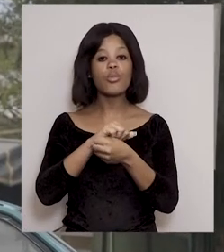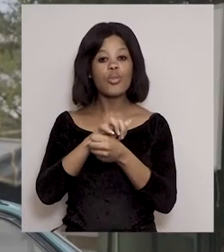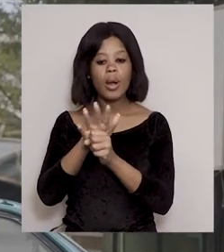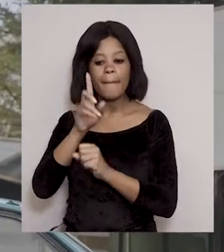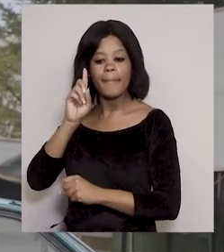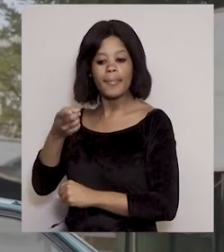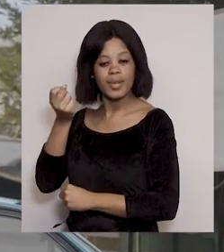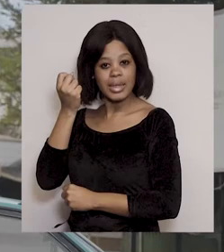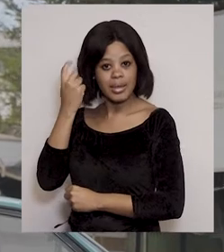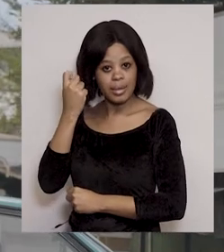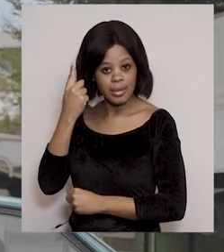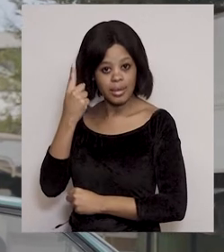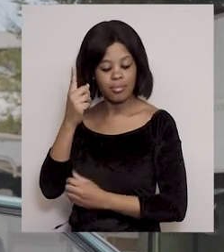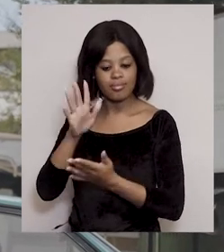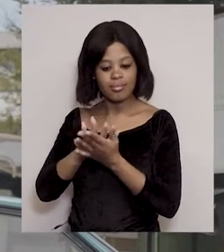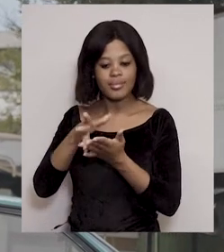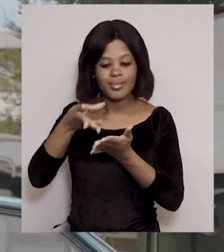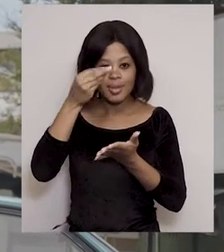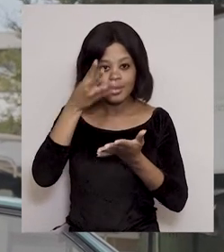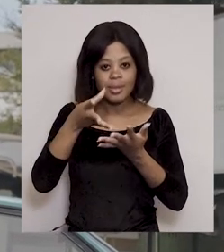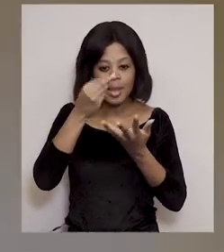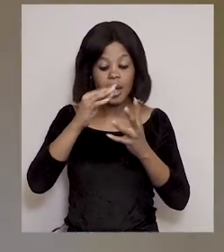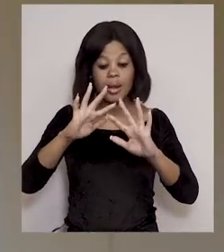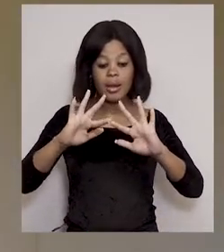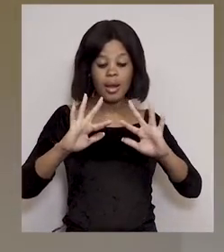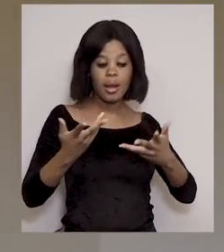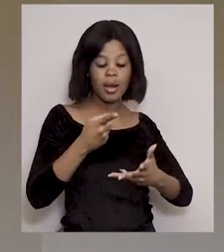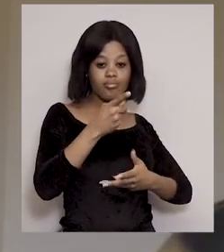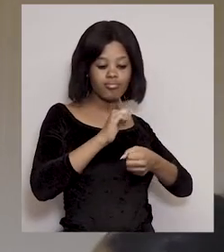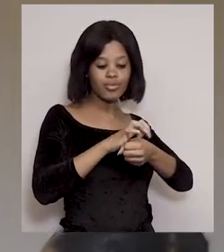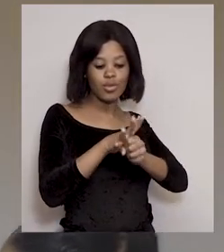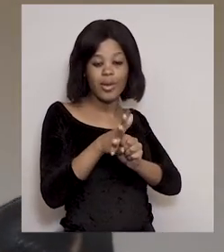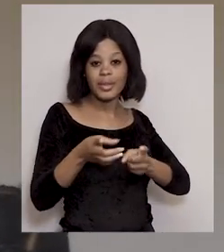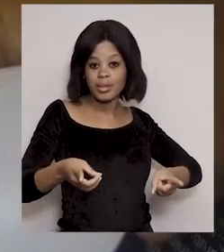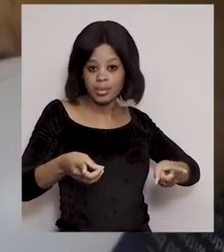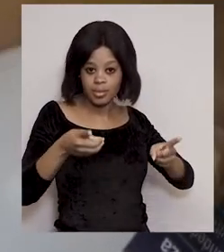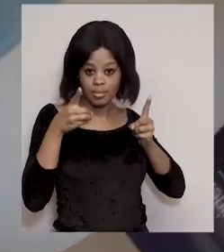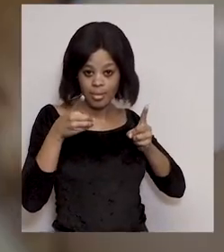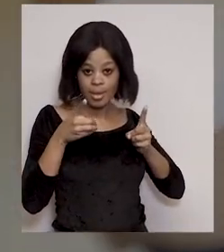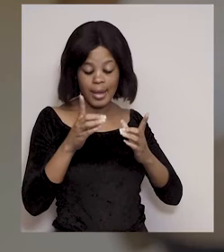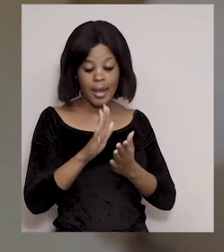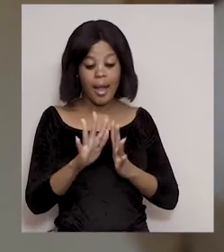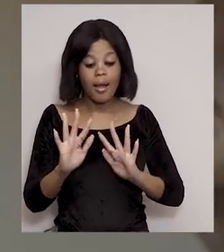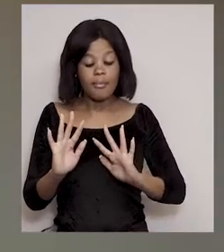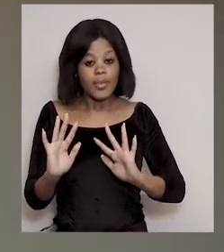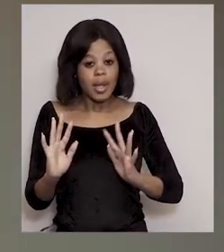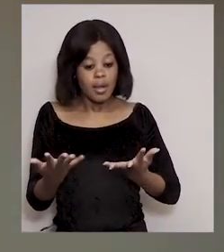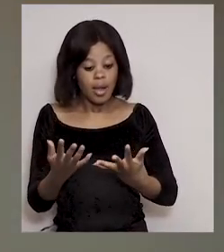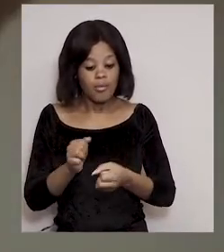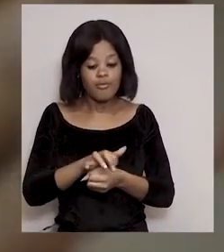in the community should understand and should have learned on how COVID is dangerous to us and how